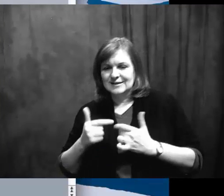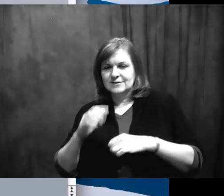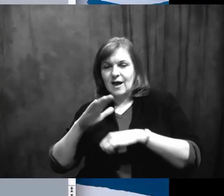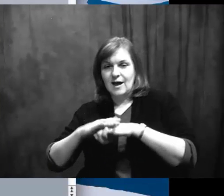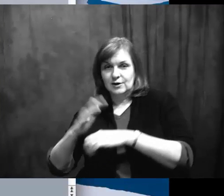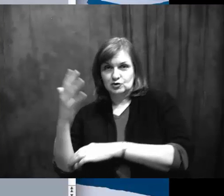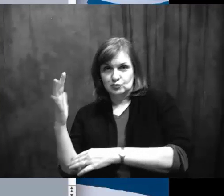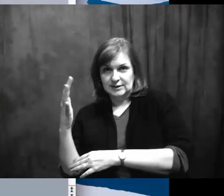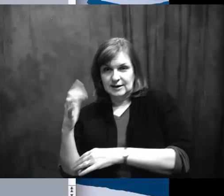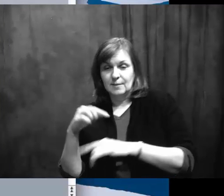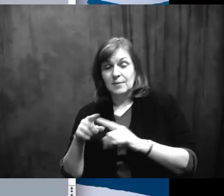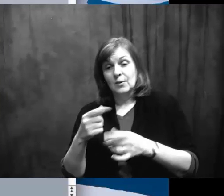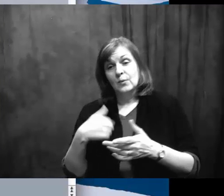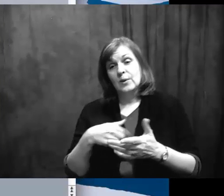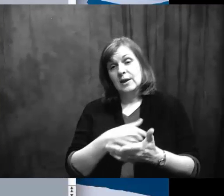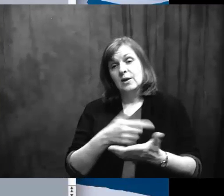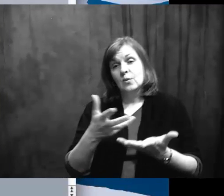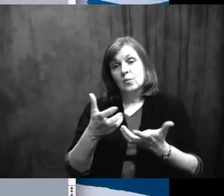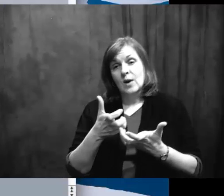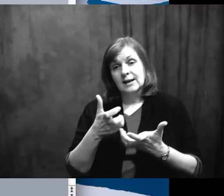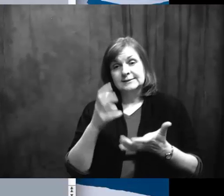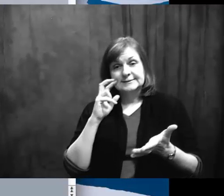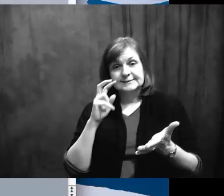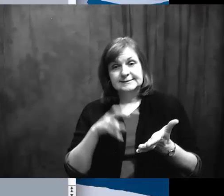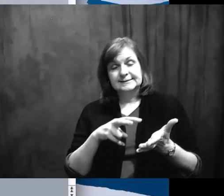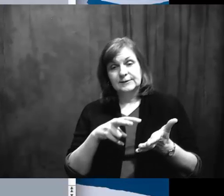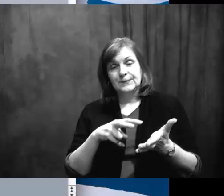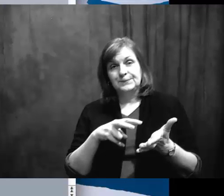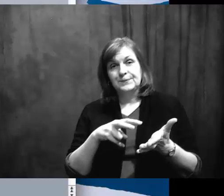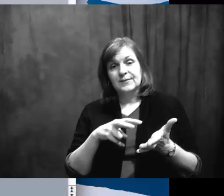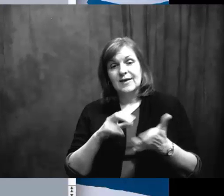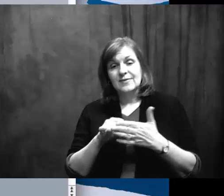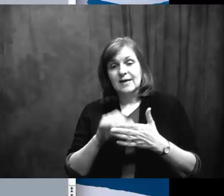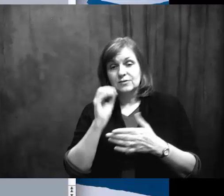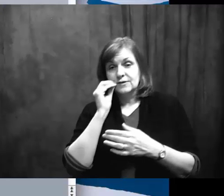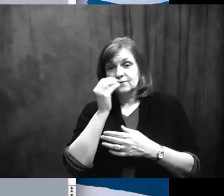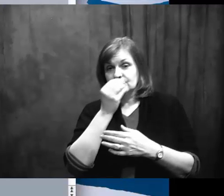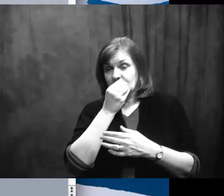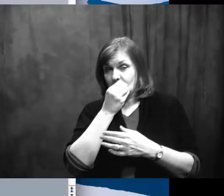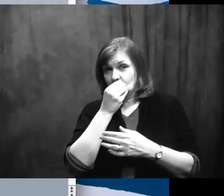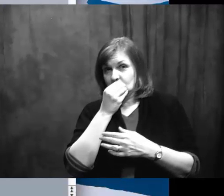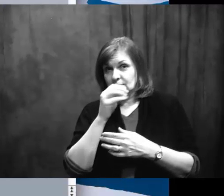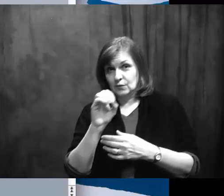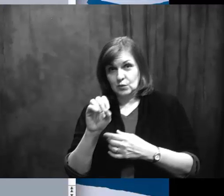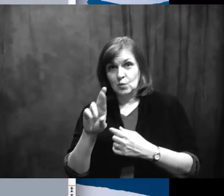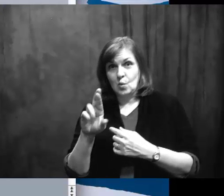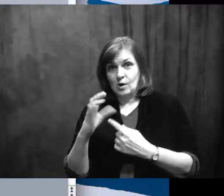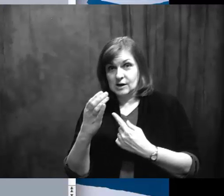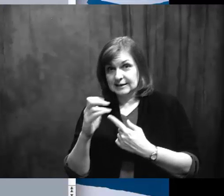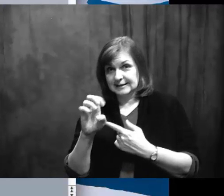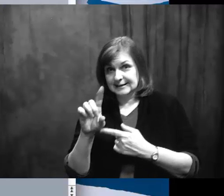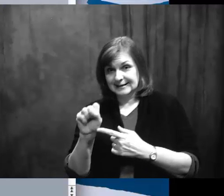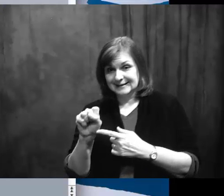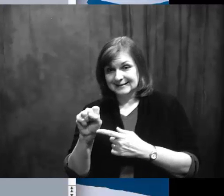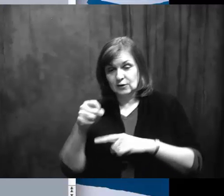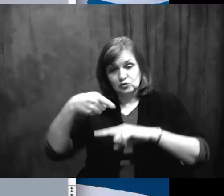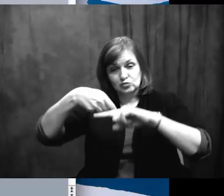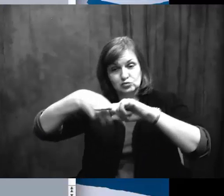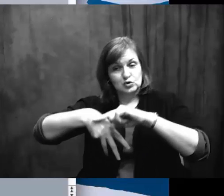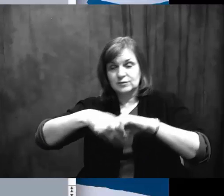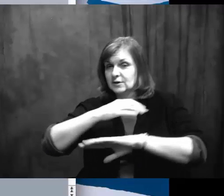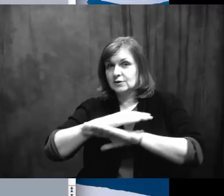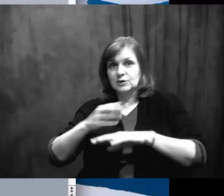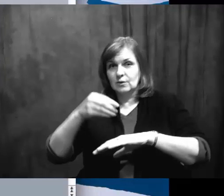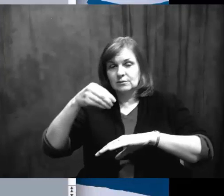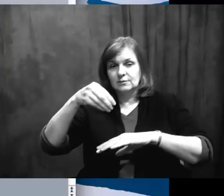living on a tree. But what we want to look at is they have modified themselves so that their roots